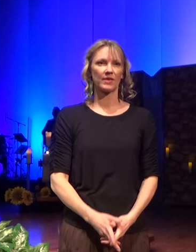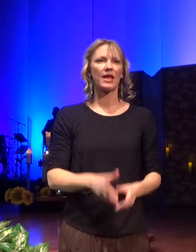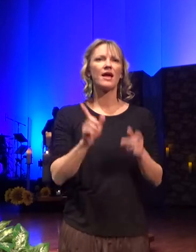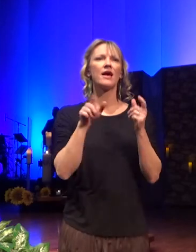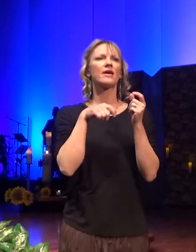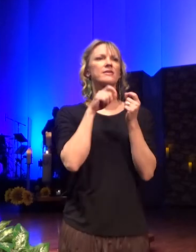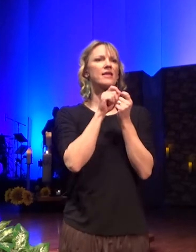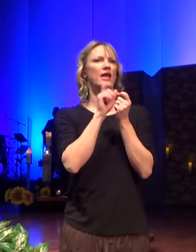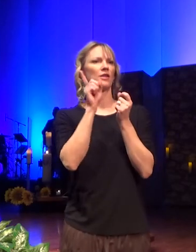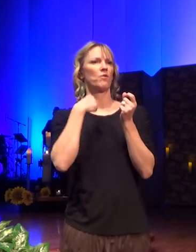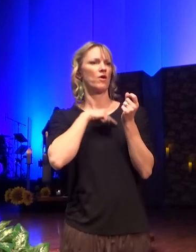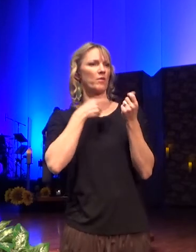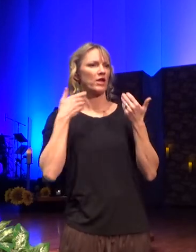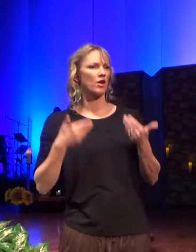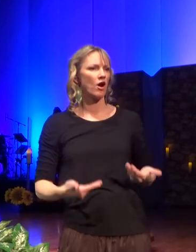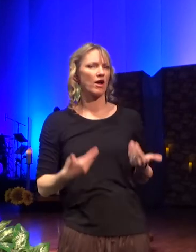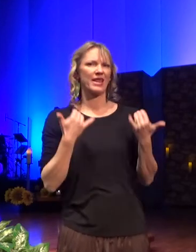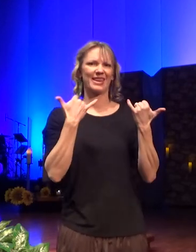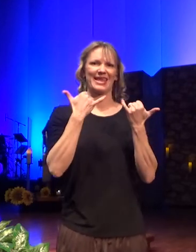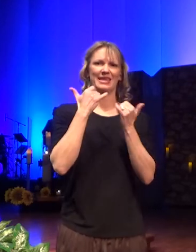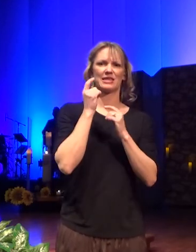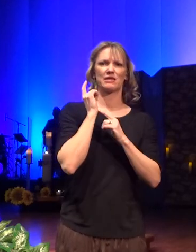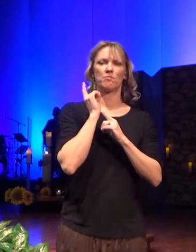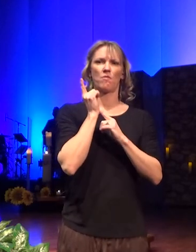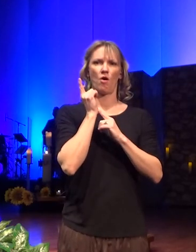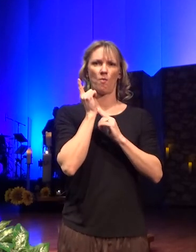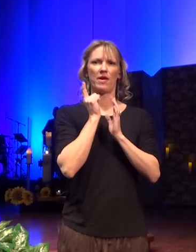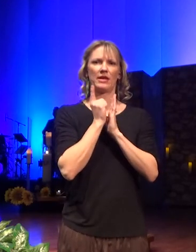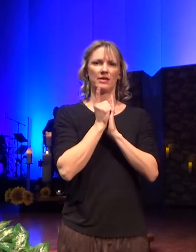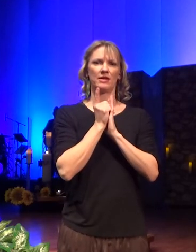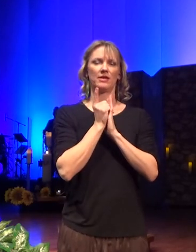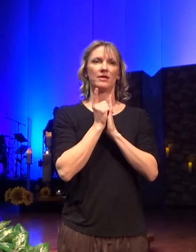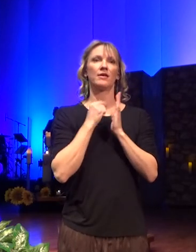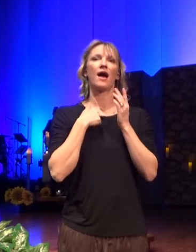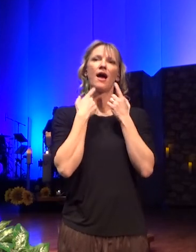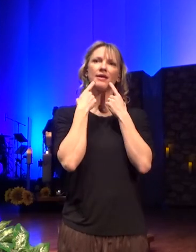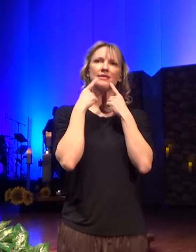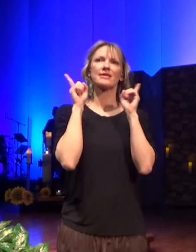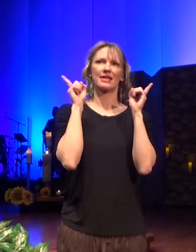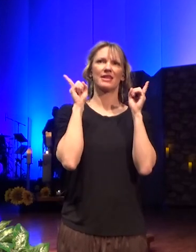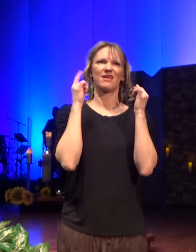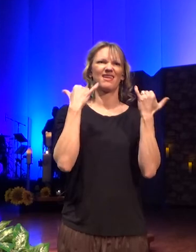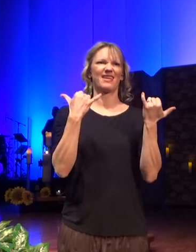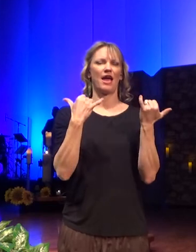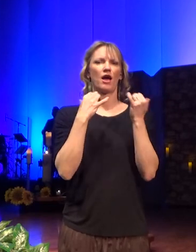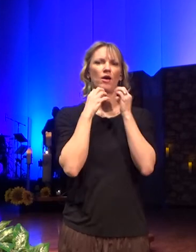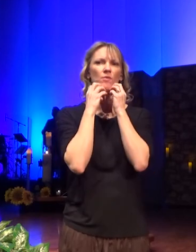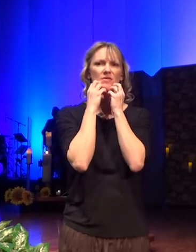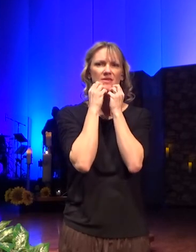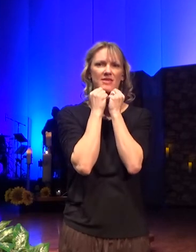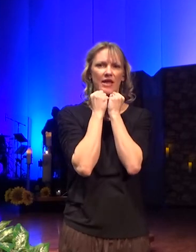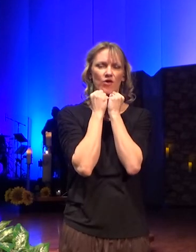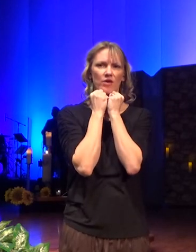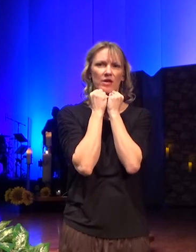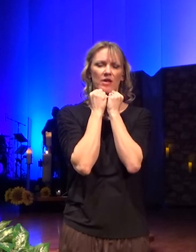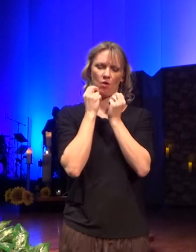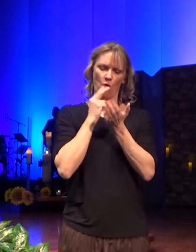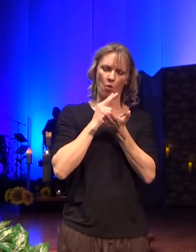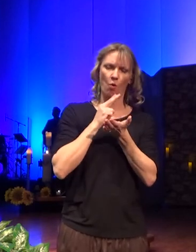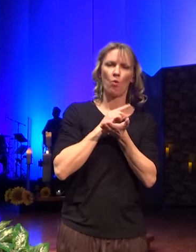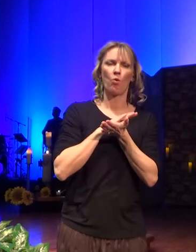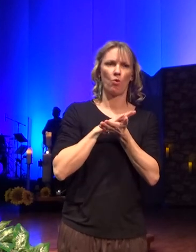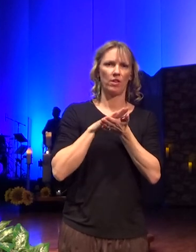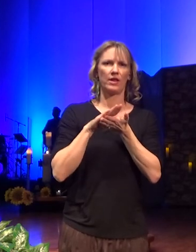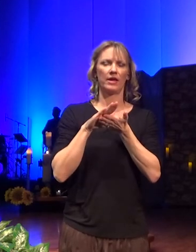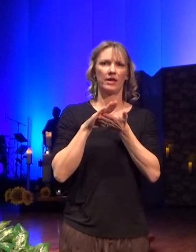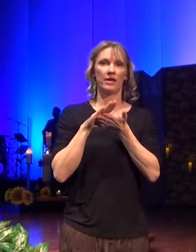So right where we are in this very moment, I declare it to be sacred, and it's